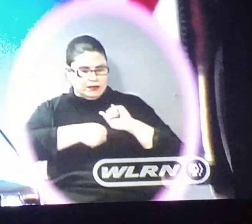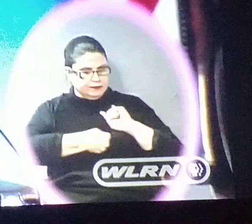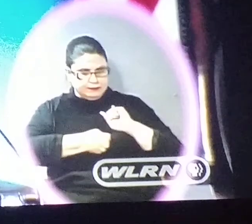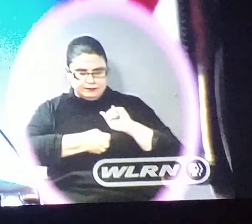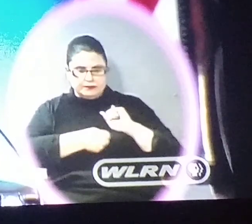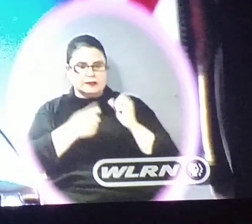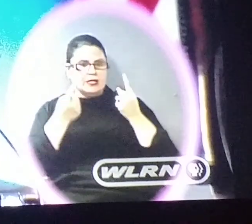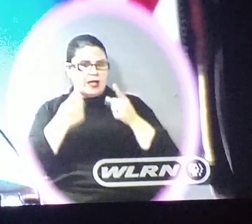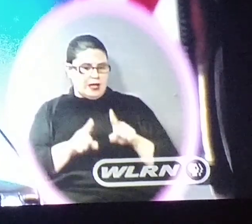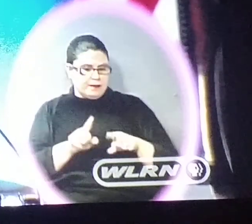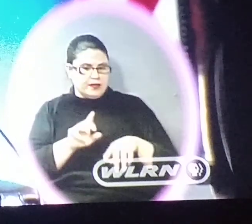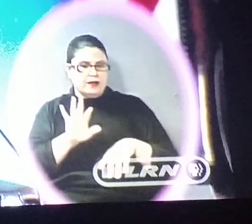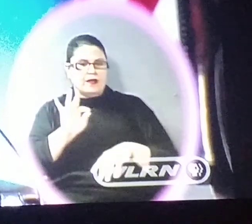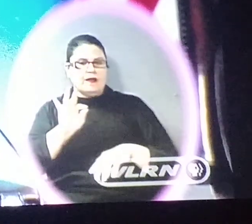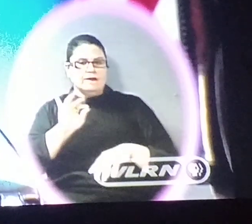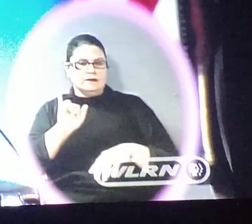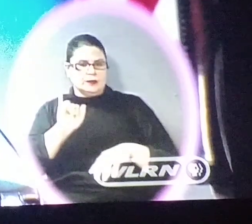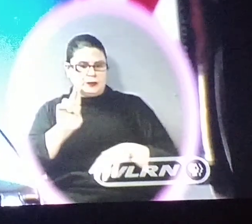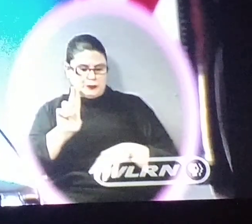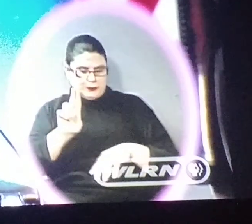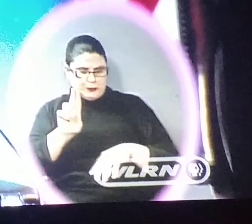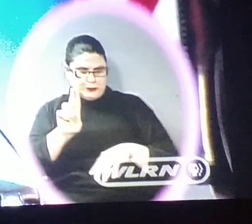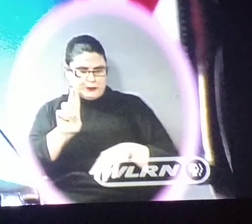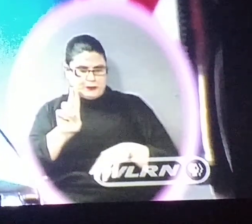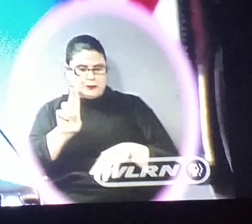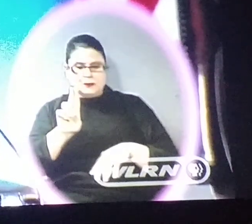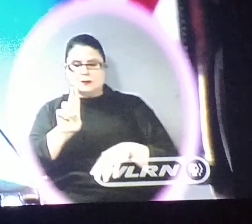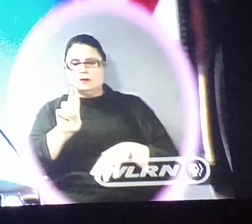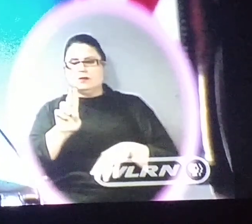at Florida International University on the non-school day,